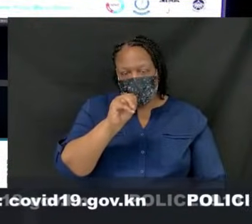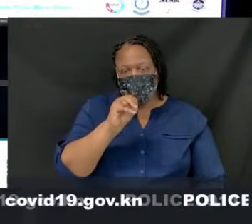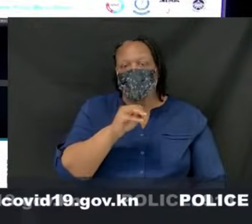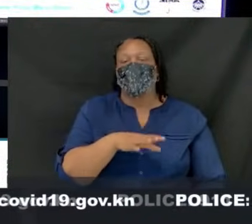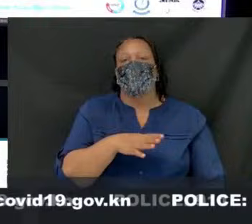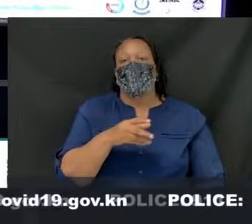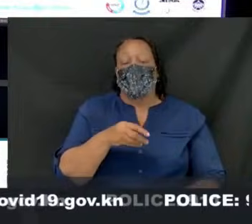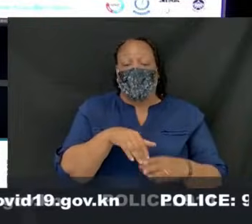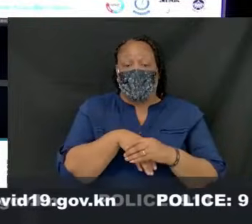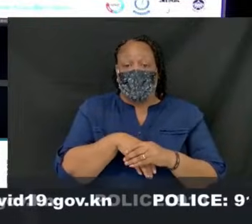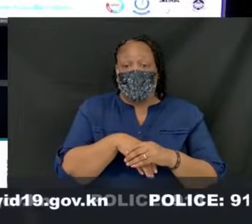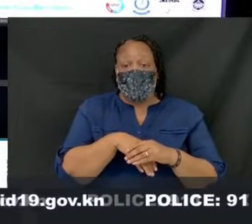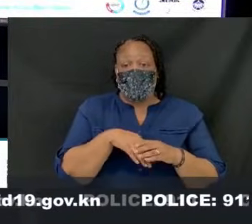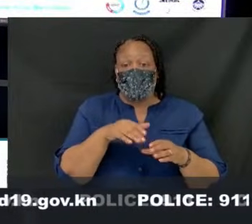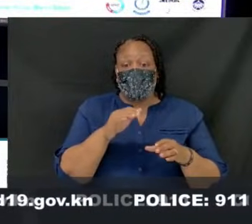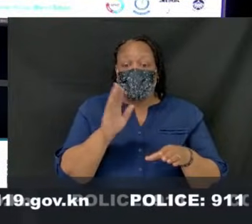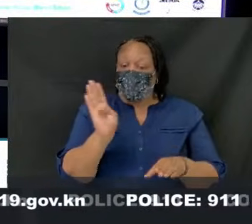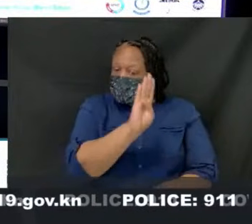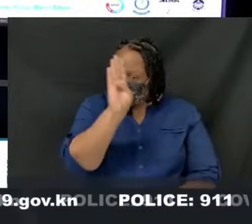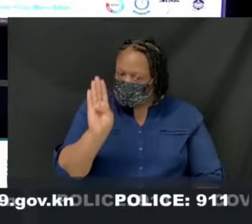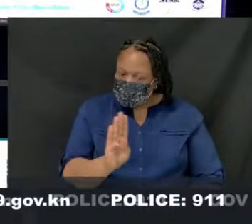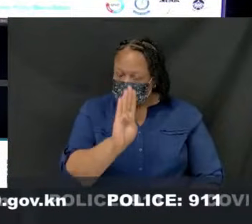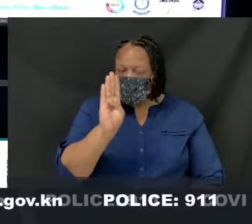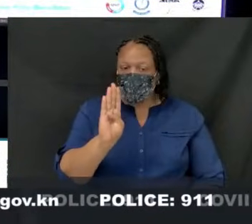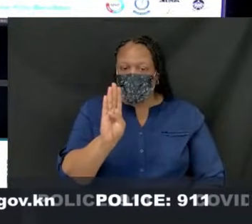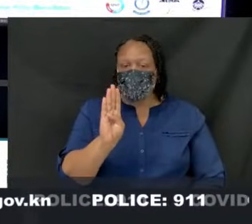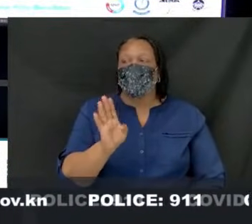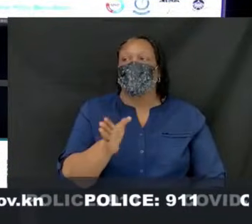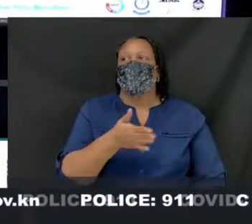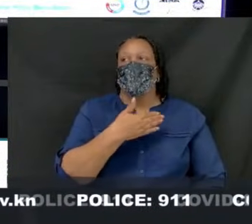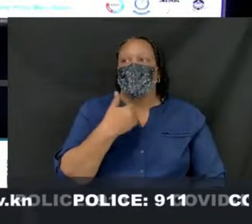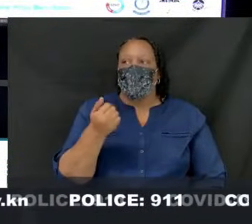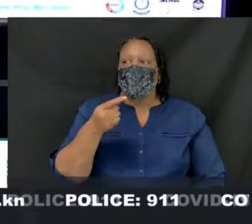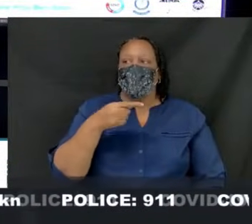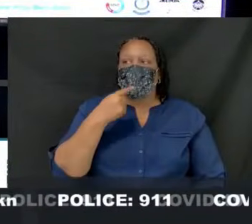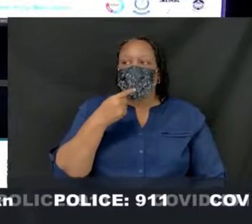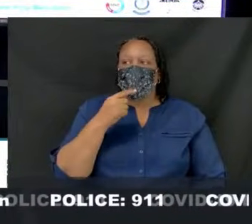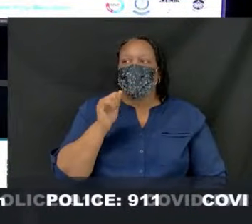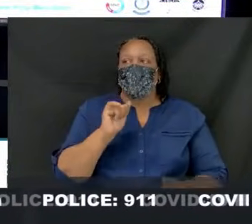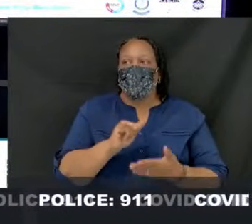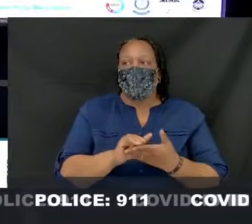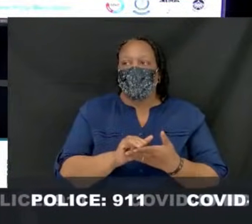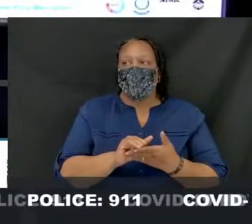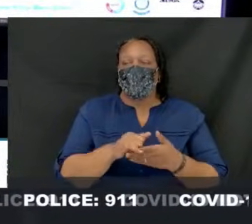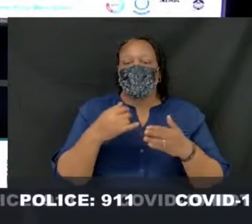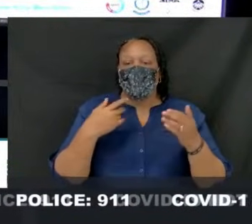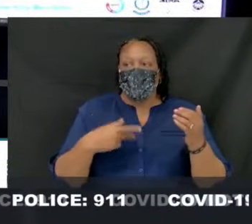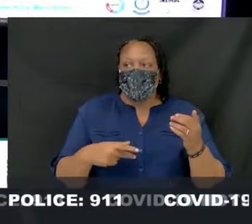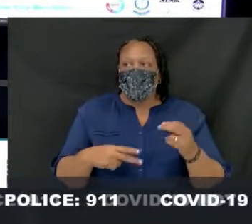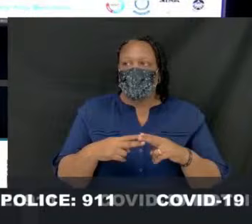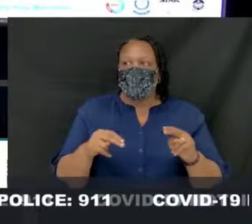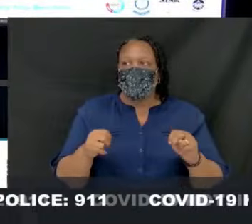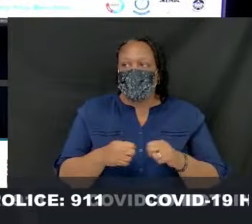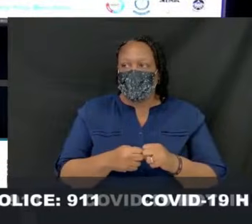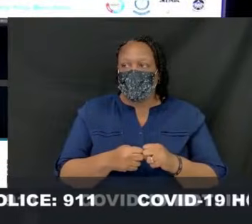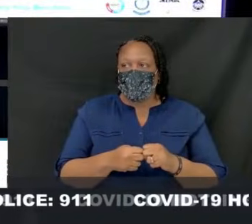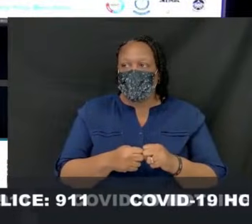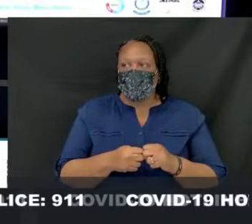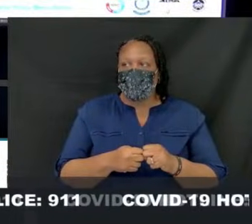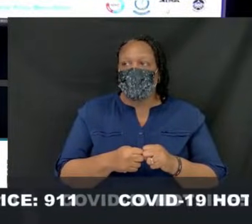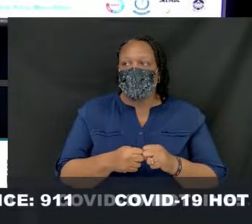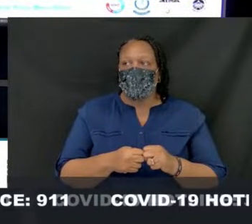High Commission in Barbados. And he confirmed that the Federation has answered all of